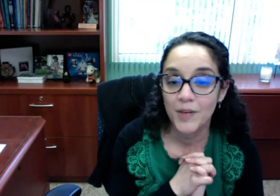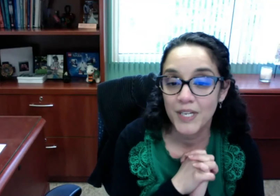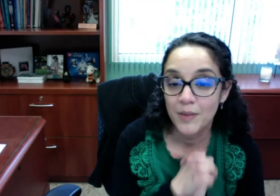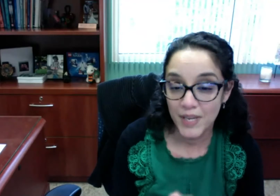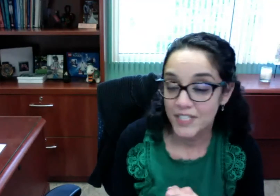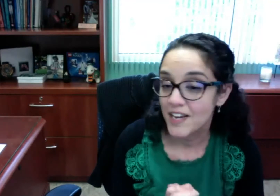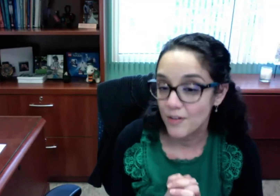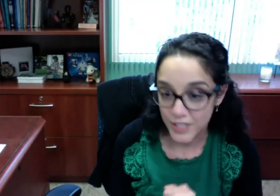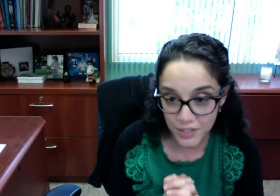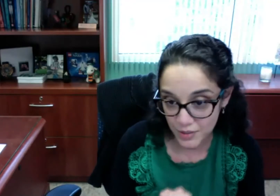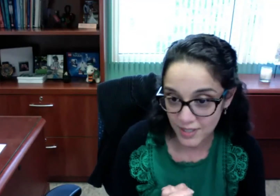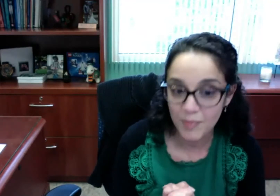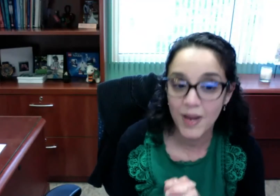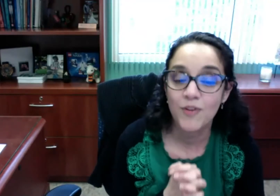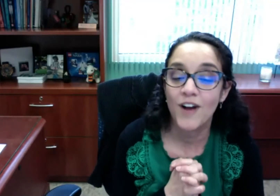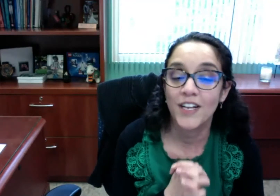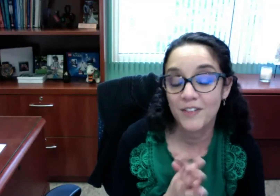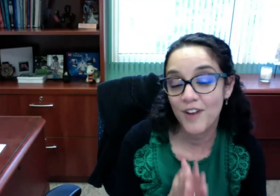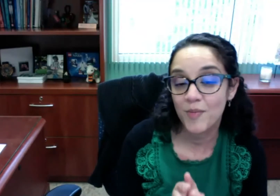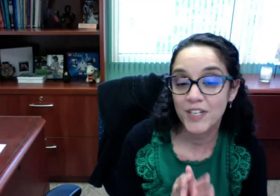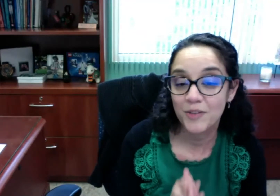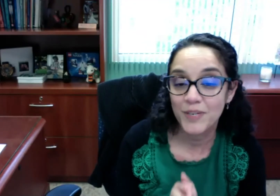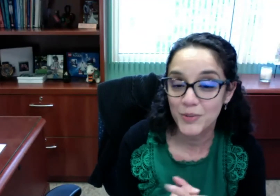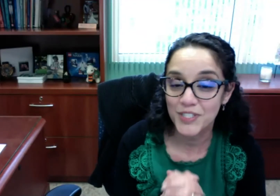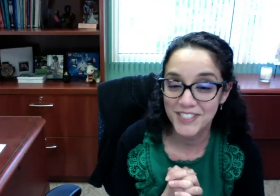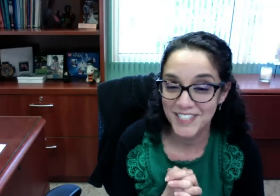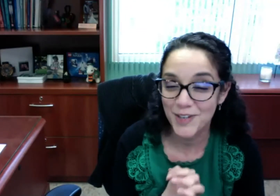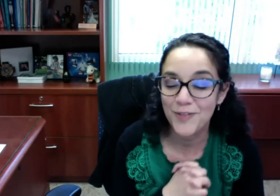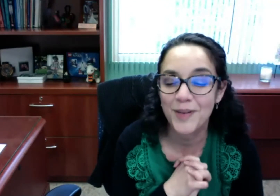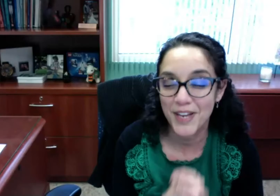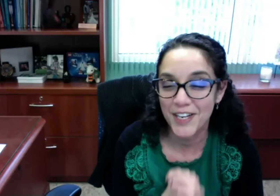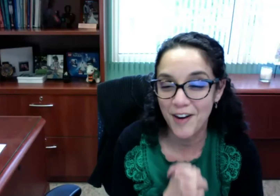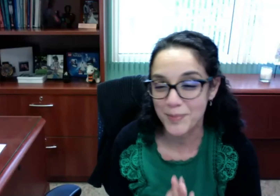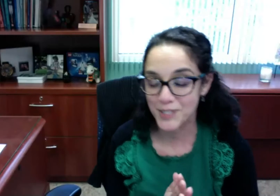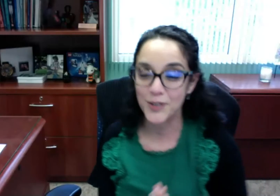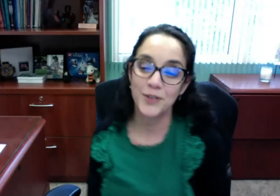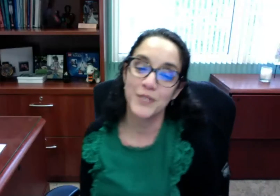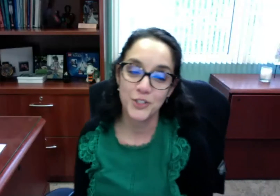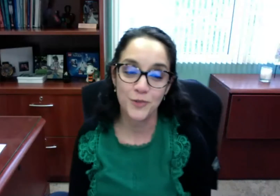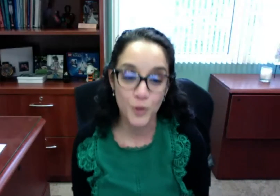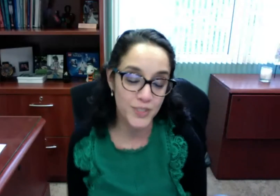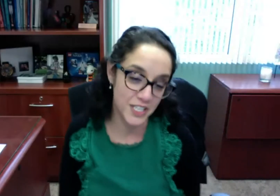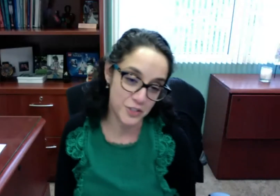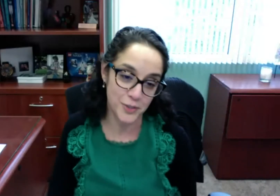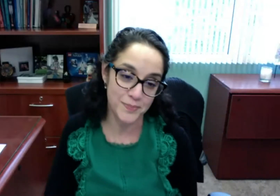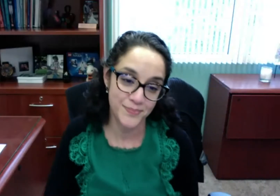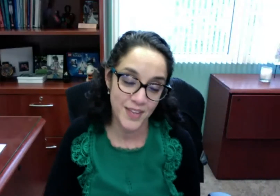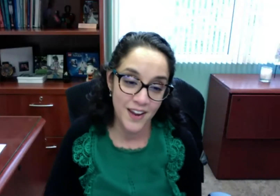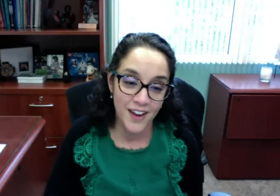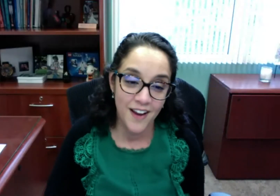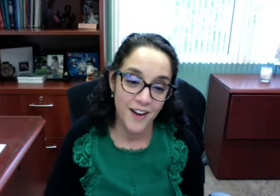we want to be committed to every student by providing the environment and resources needed to overcome any obstacle and reach your full